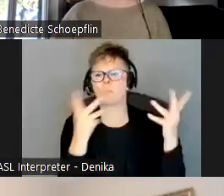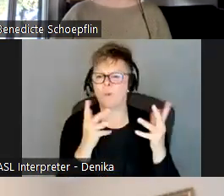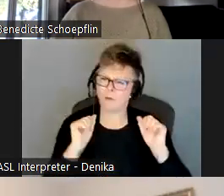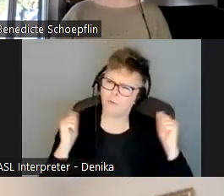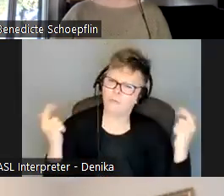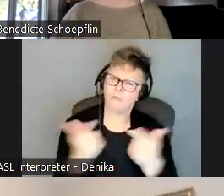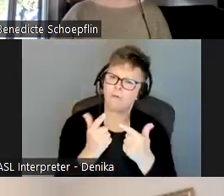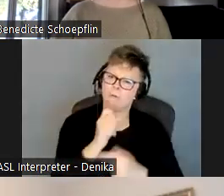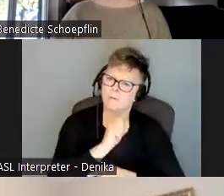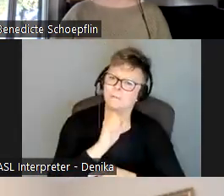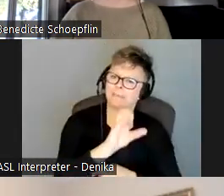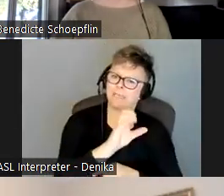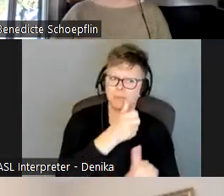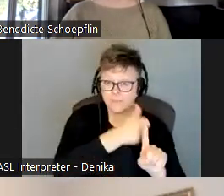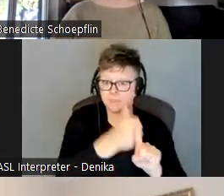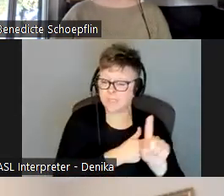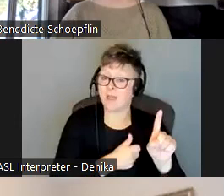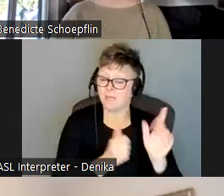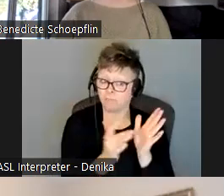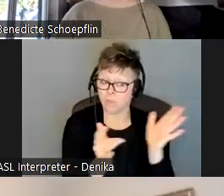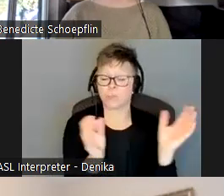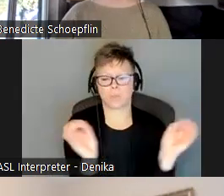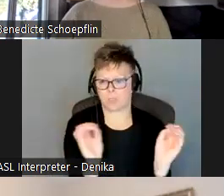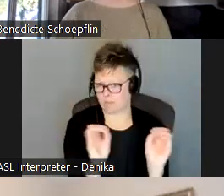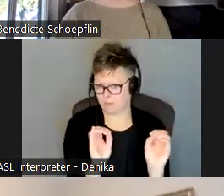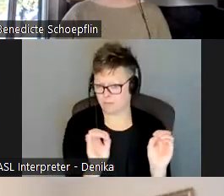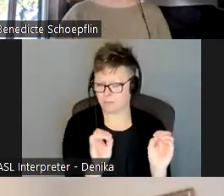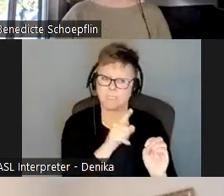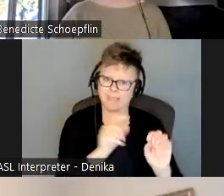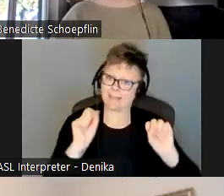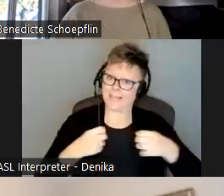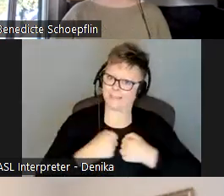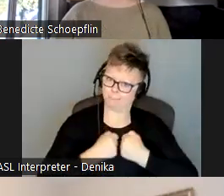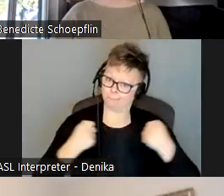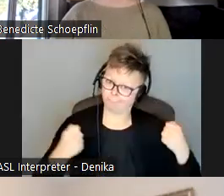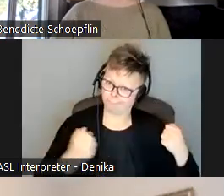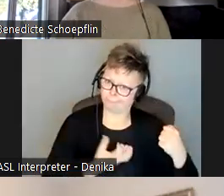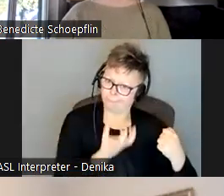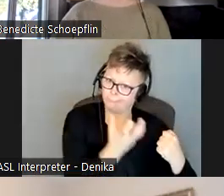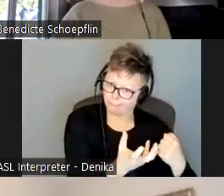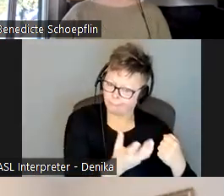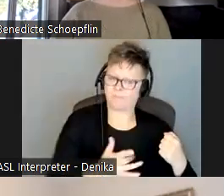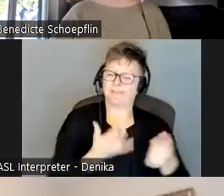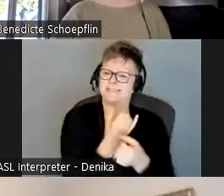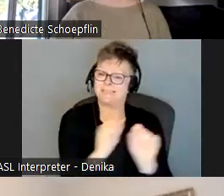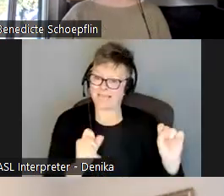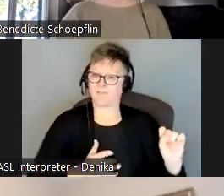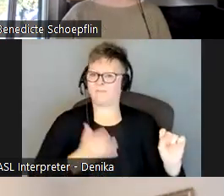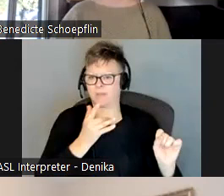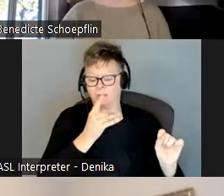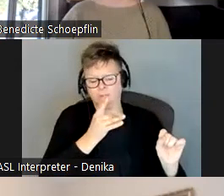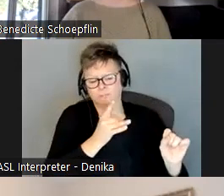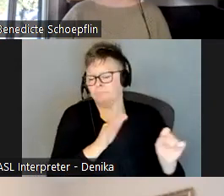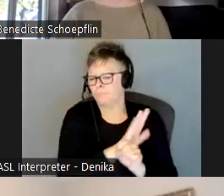are free from abuse and have a strong voice, feel safe and respected. And we